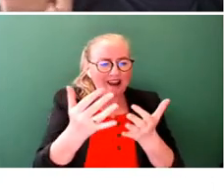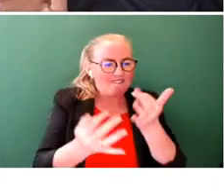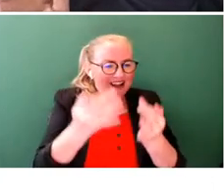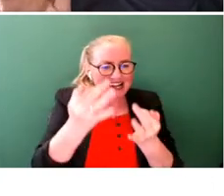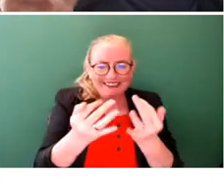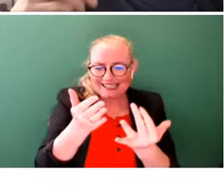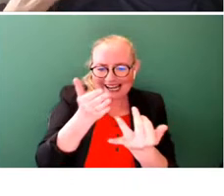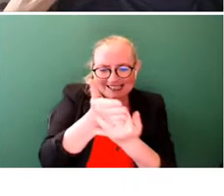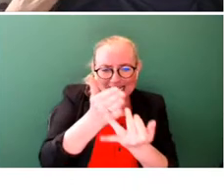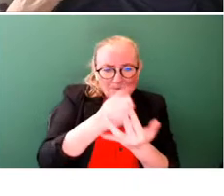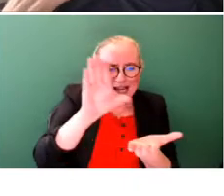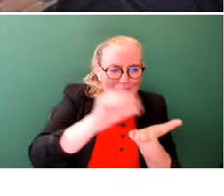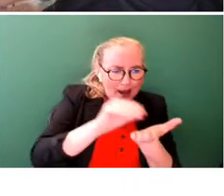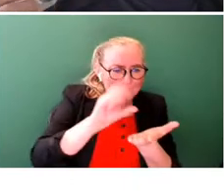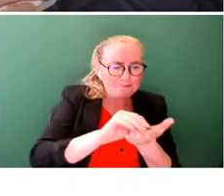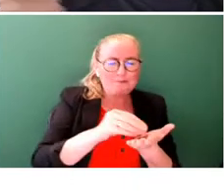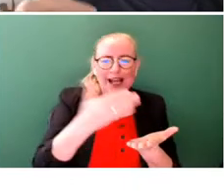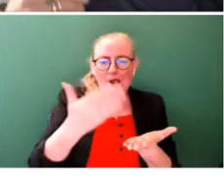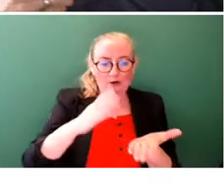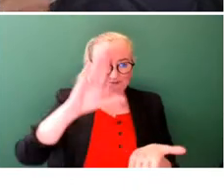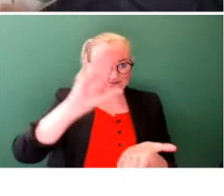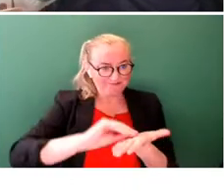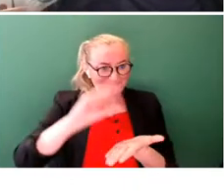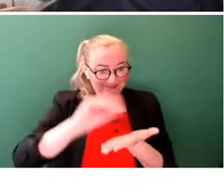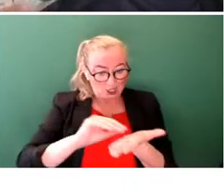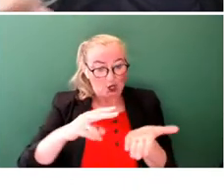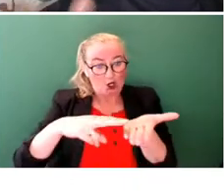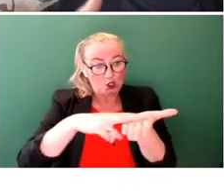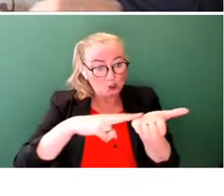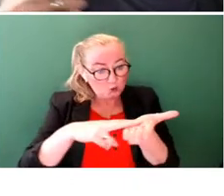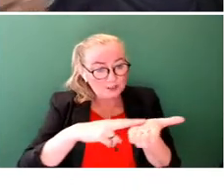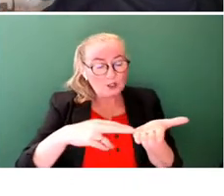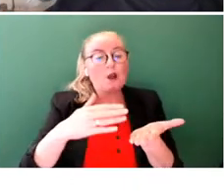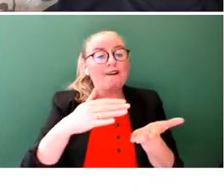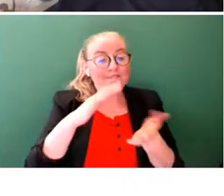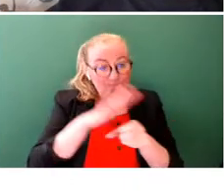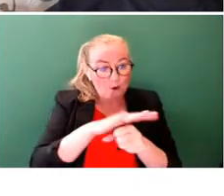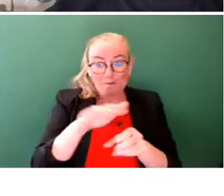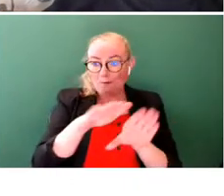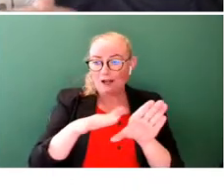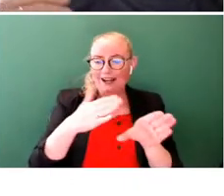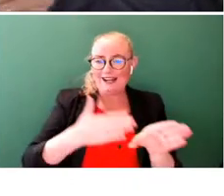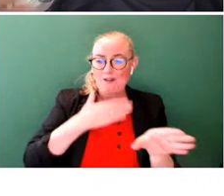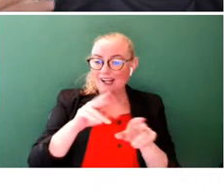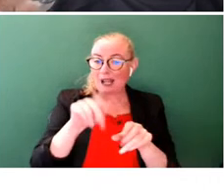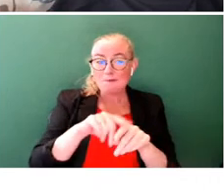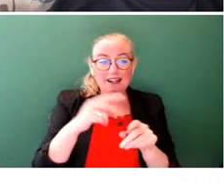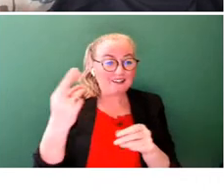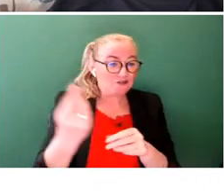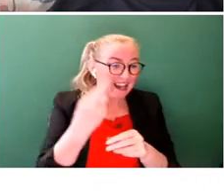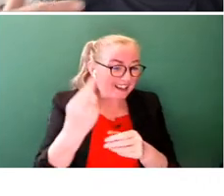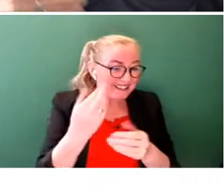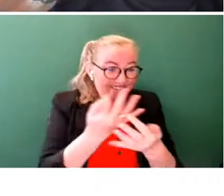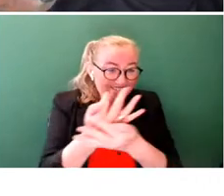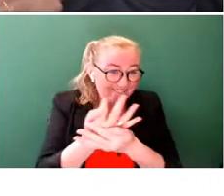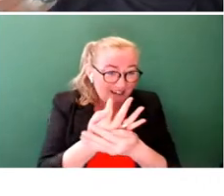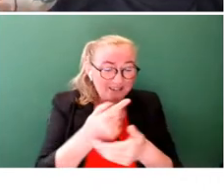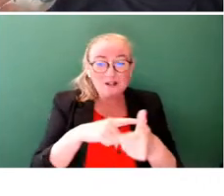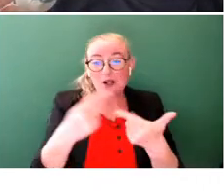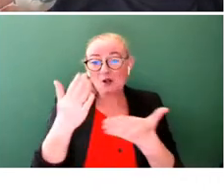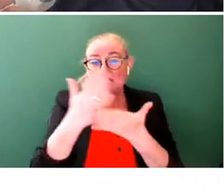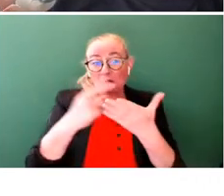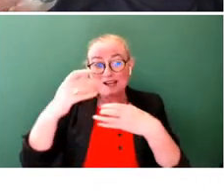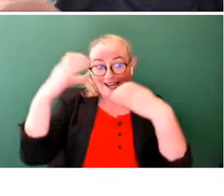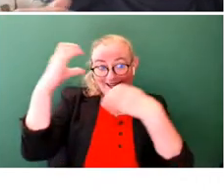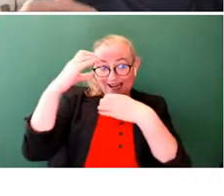apps, load them, and use them with people who are living with dementia. It could be a relative, it could be someone you care for